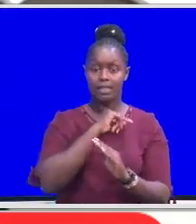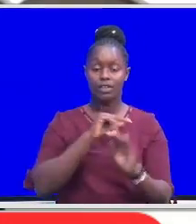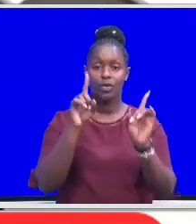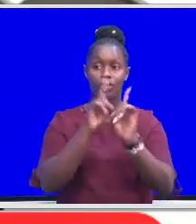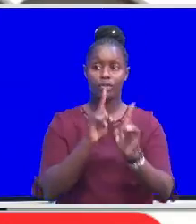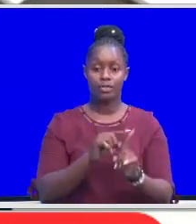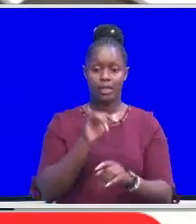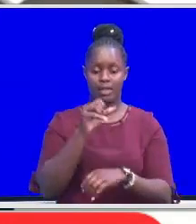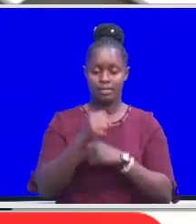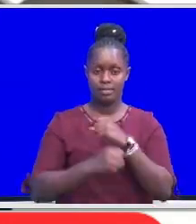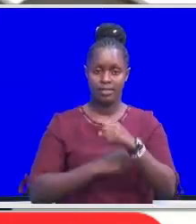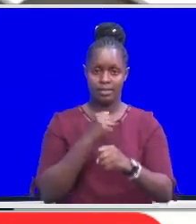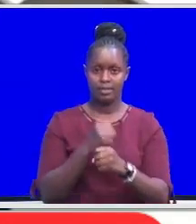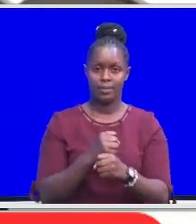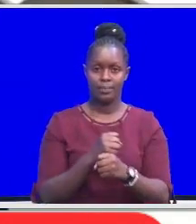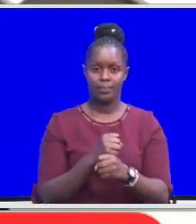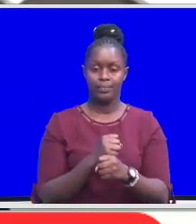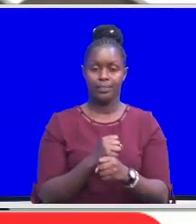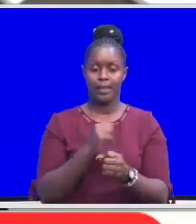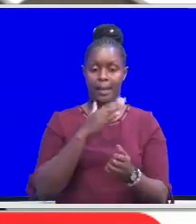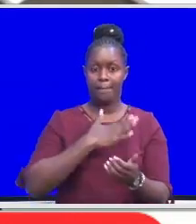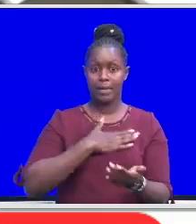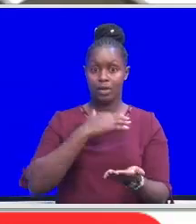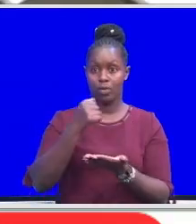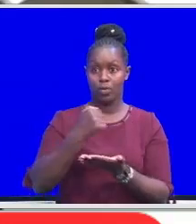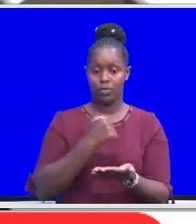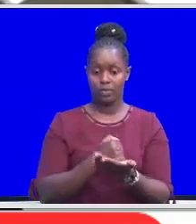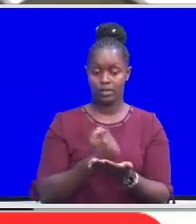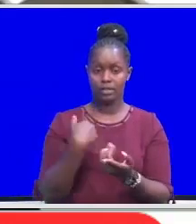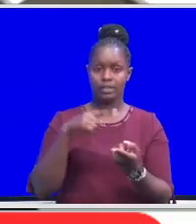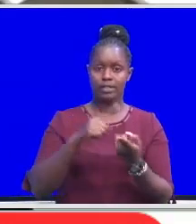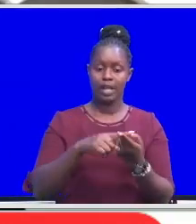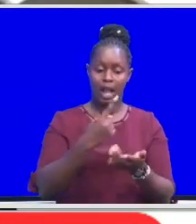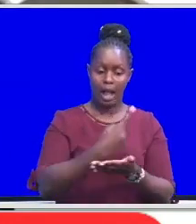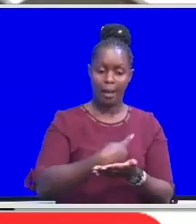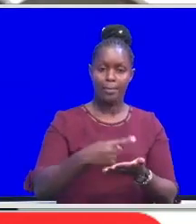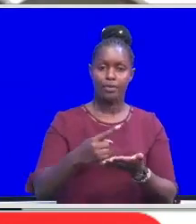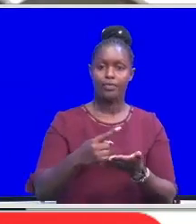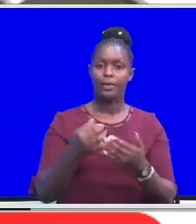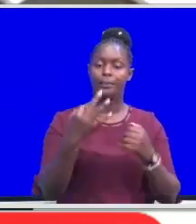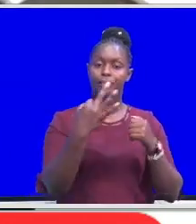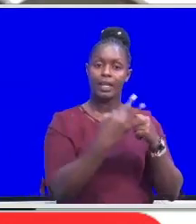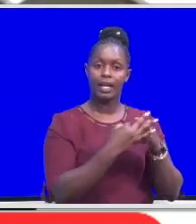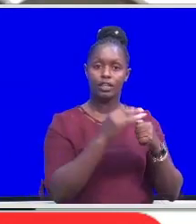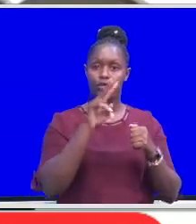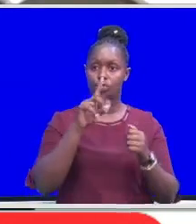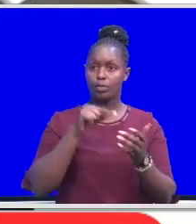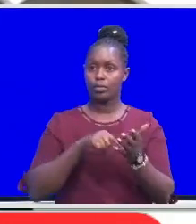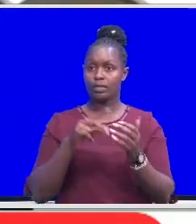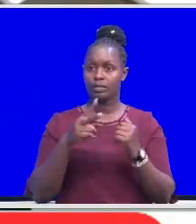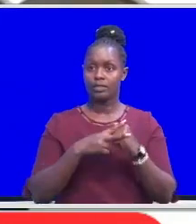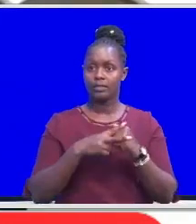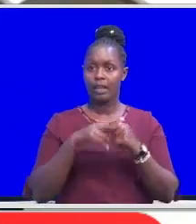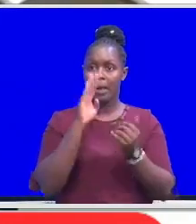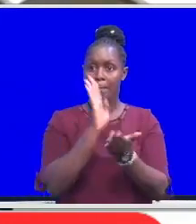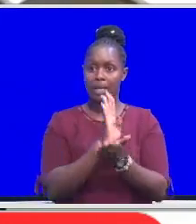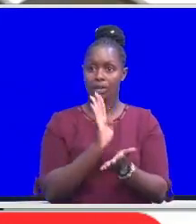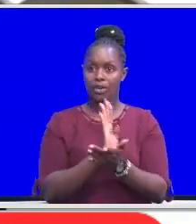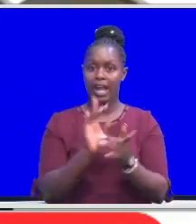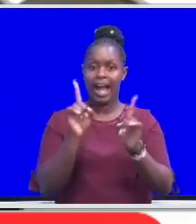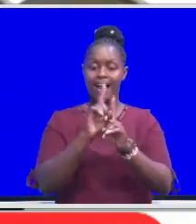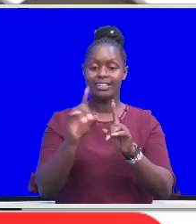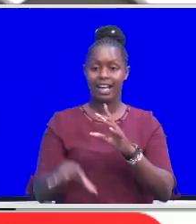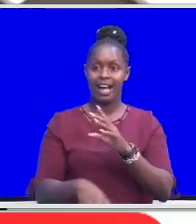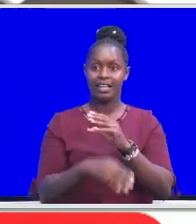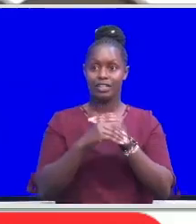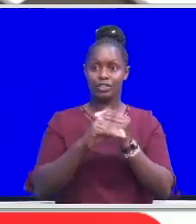year, my office authorized the release of 82.27 billion as additional